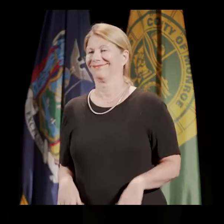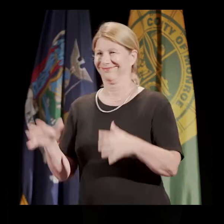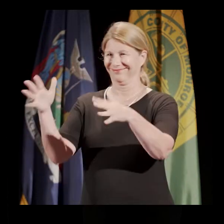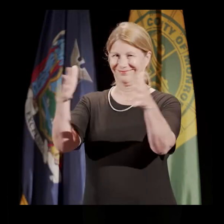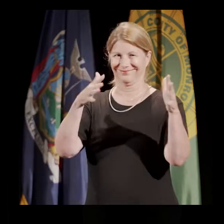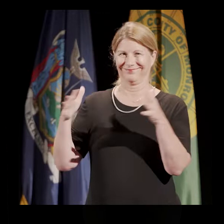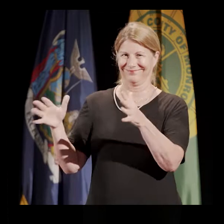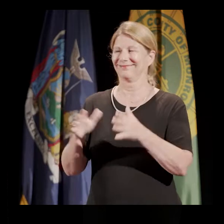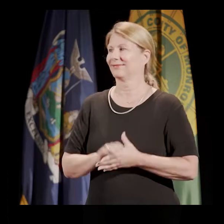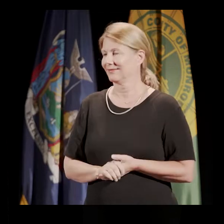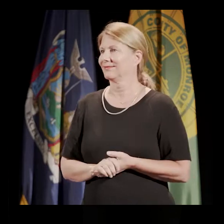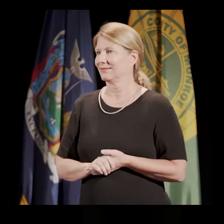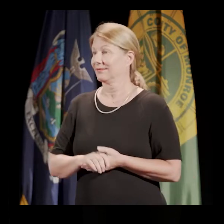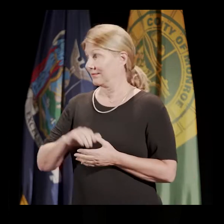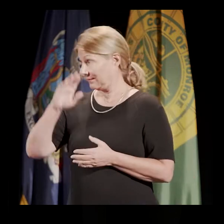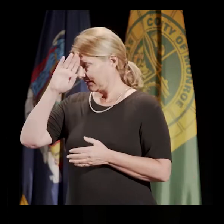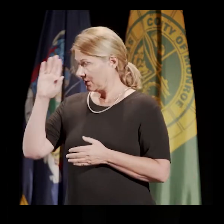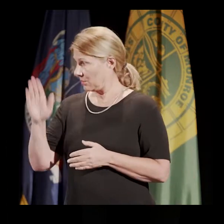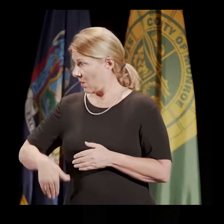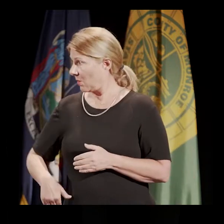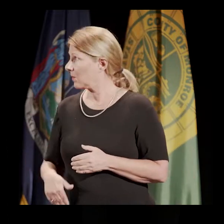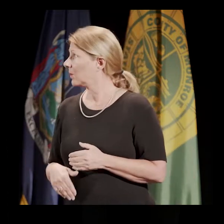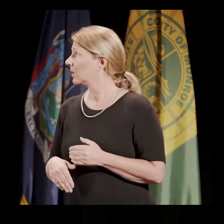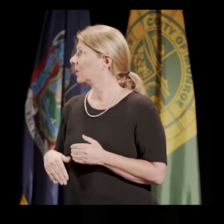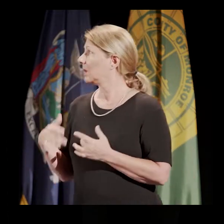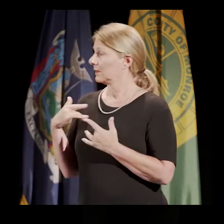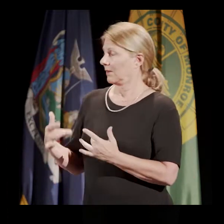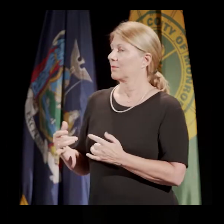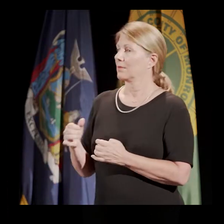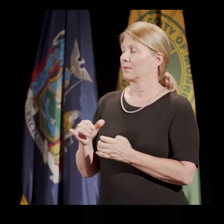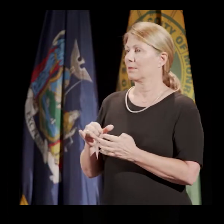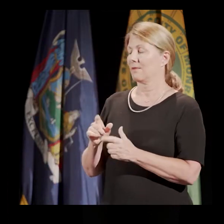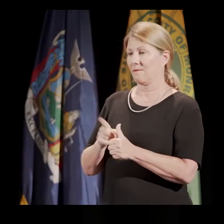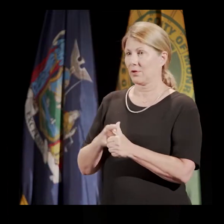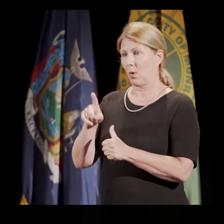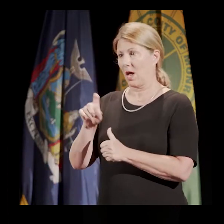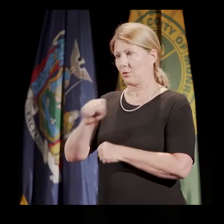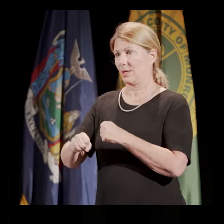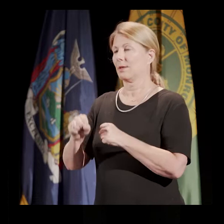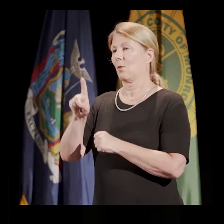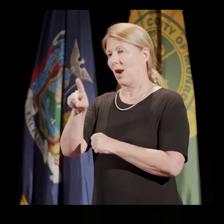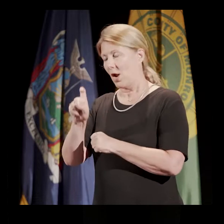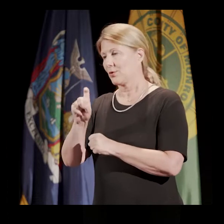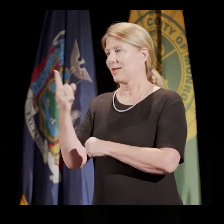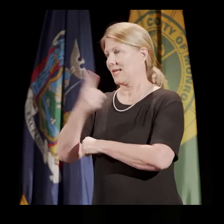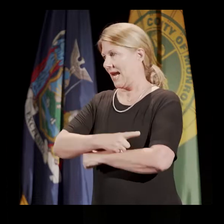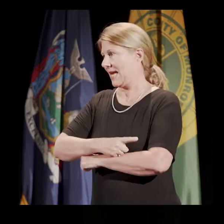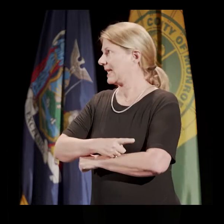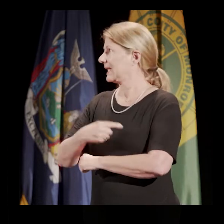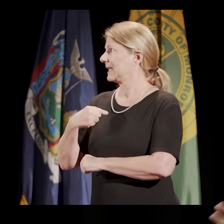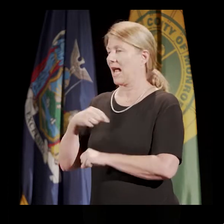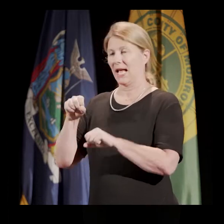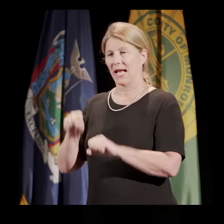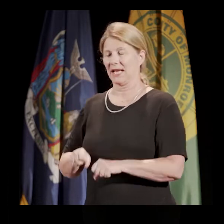what I want to hear. You know, we've taken a different tack. Usually you give your first 100 days, but everyone knows that I like to march to the beat of my own drum. I